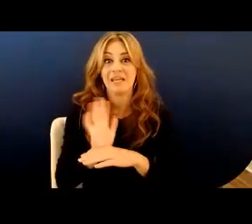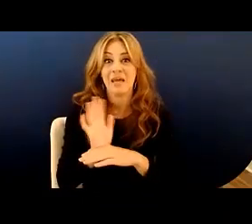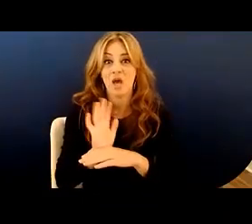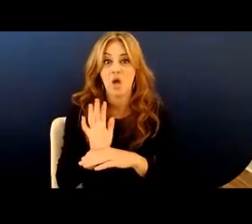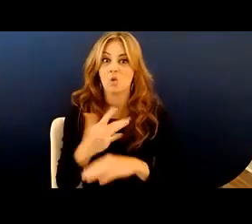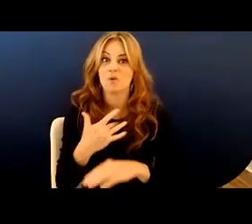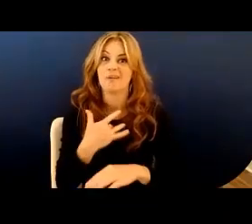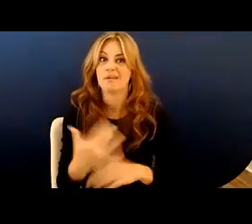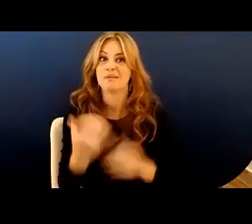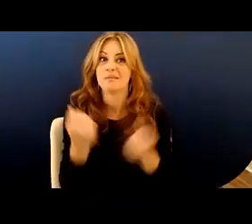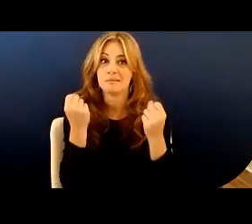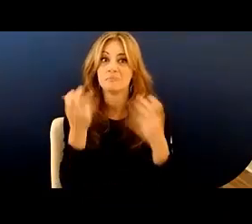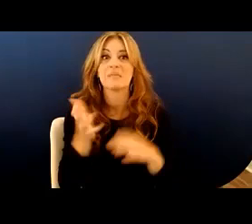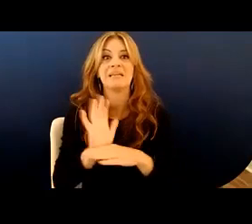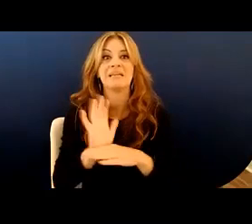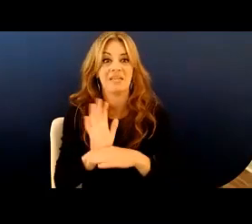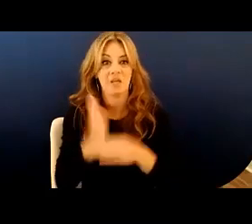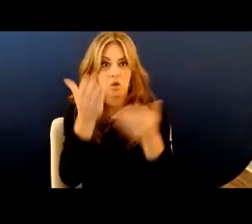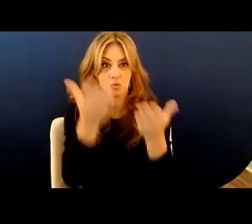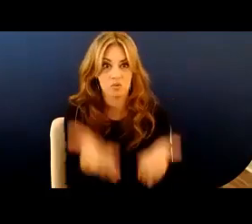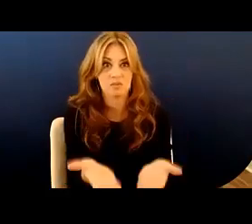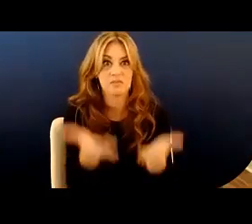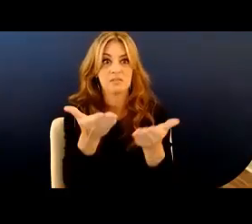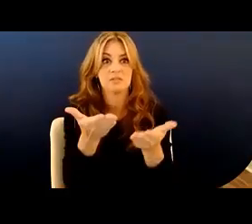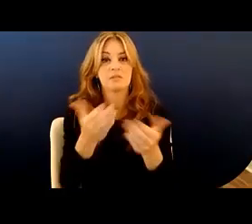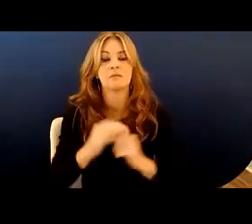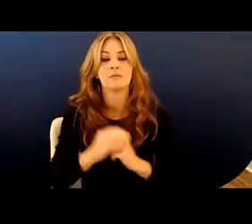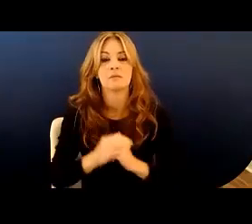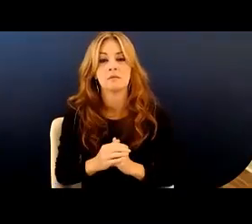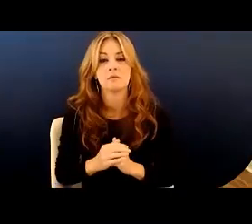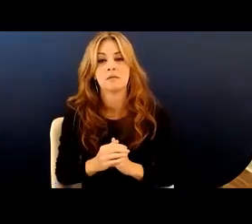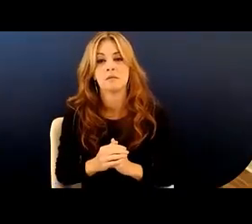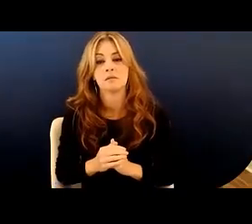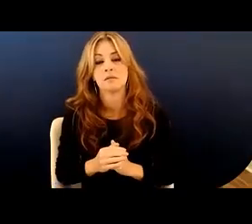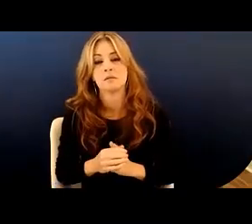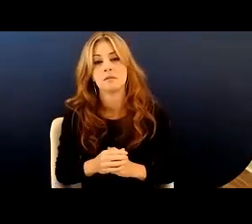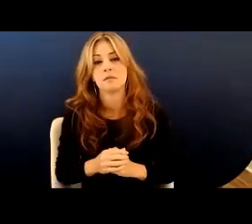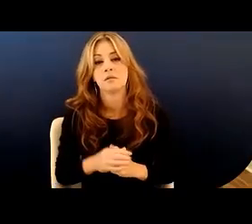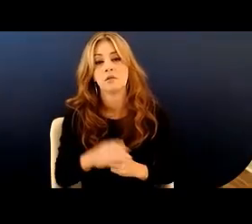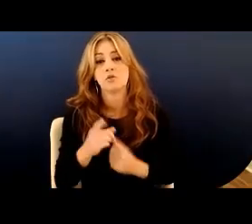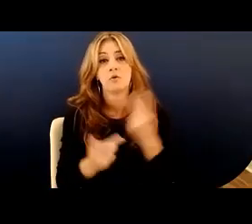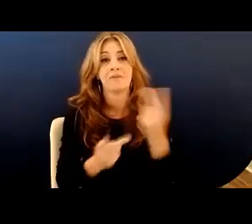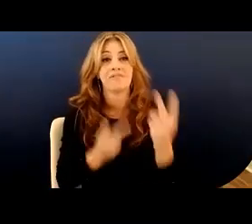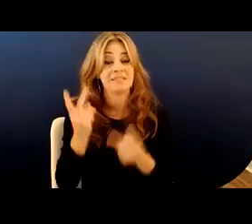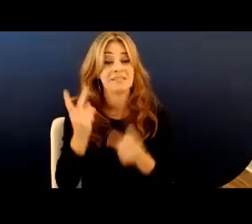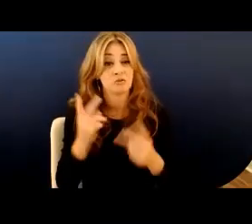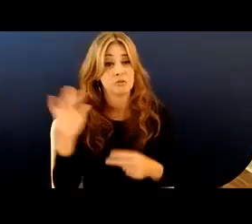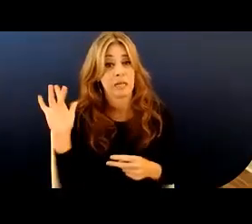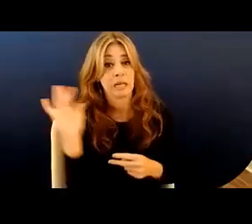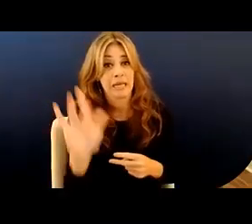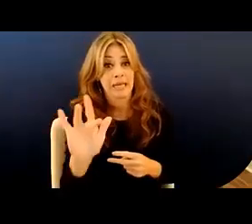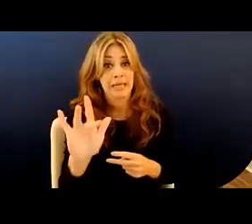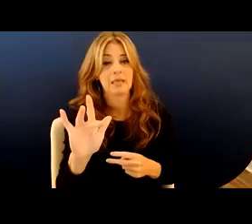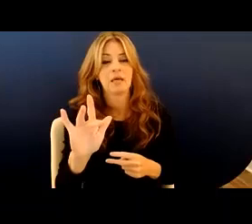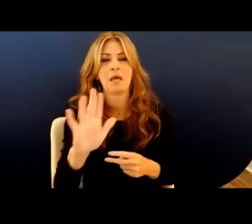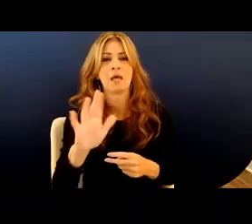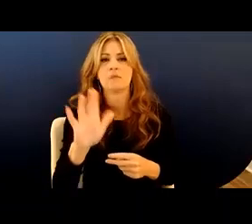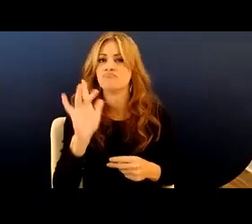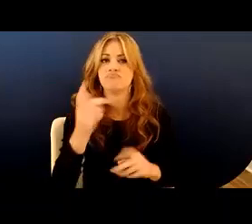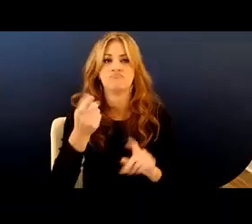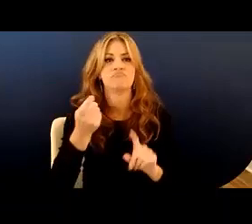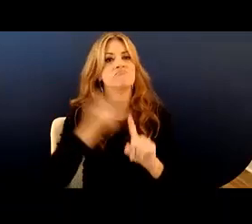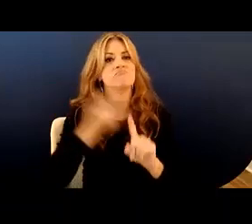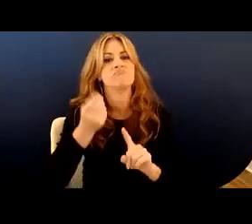lot of video in this poster. When your visitors click on the video, it will play, and you